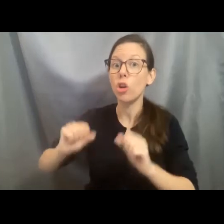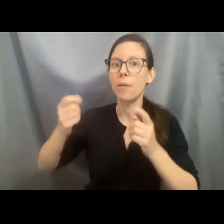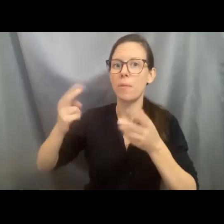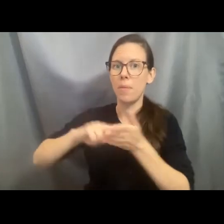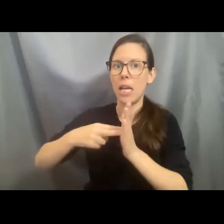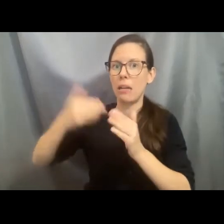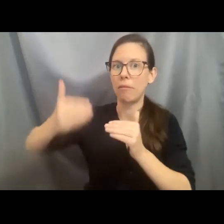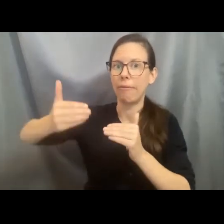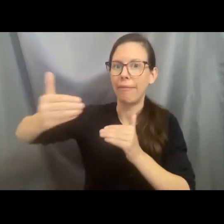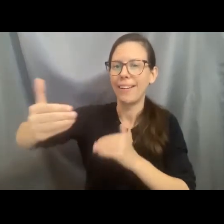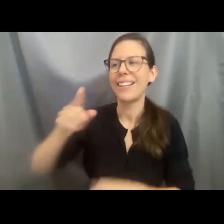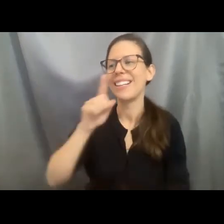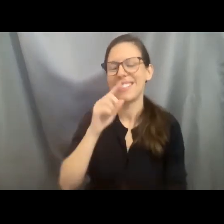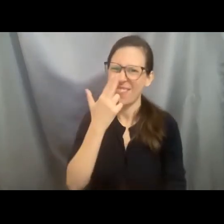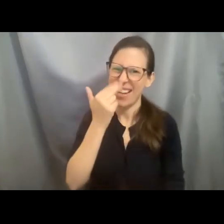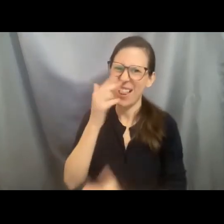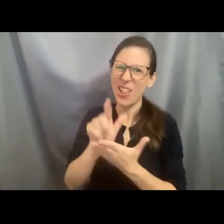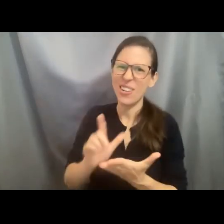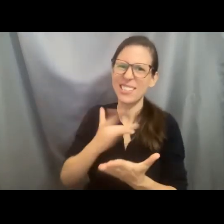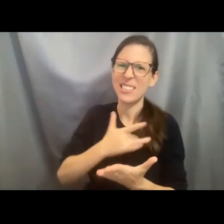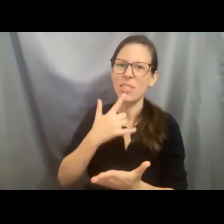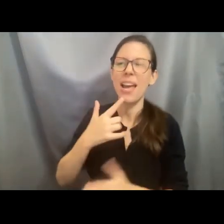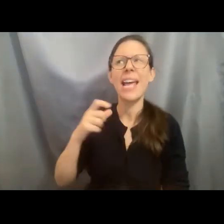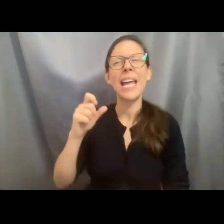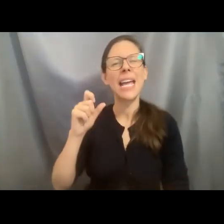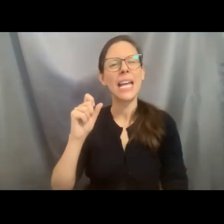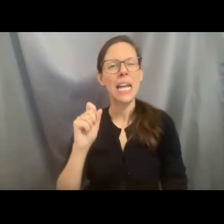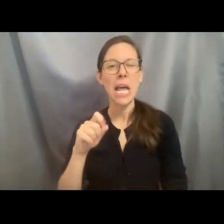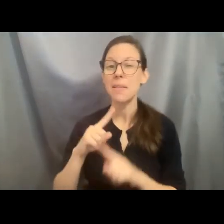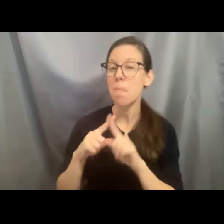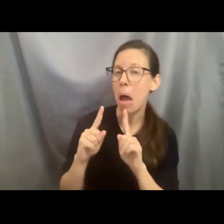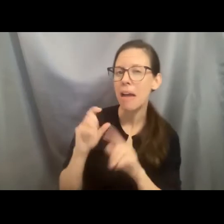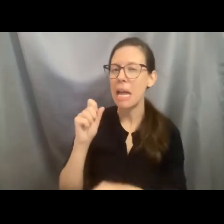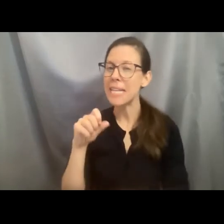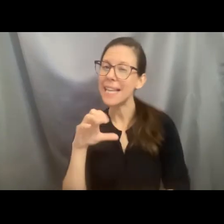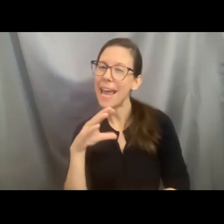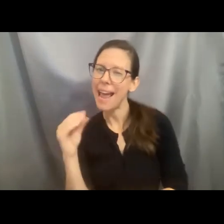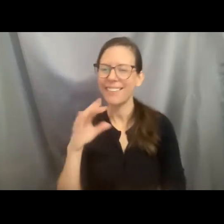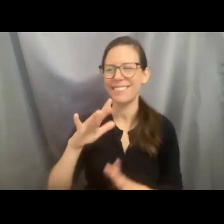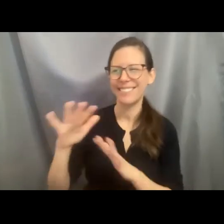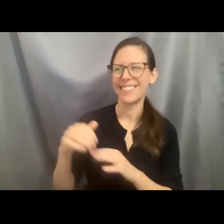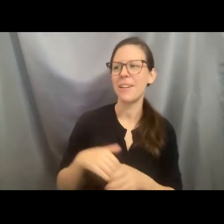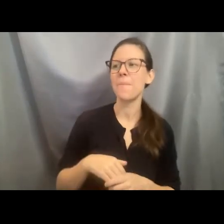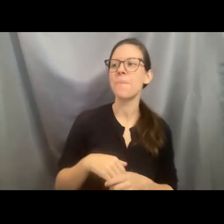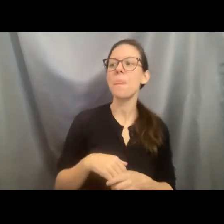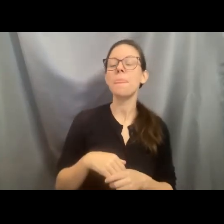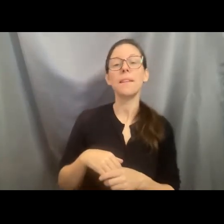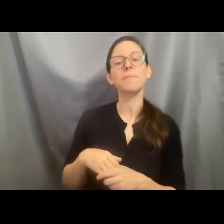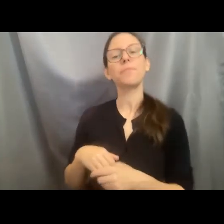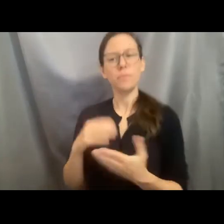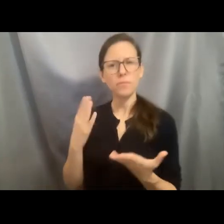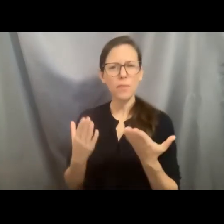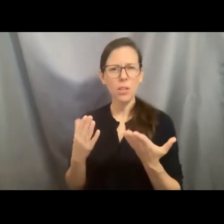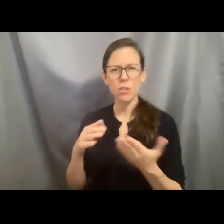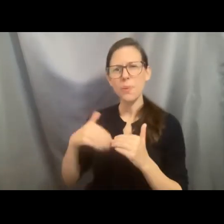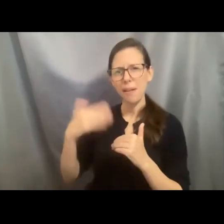standard. But all right, y'all. So I have another question. This might be for, you know, Tarina.